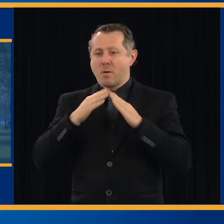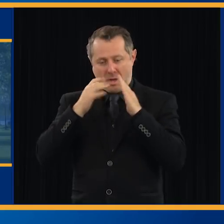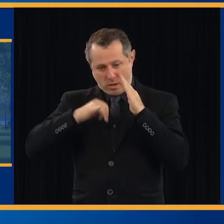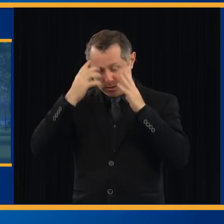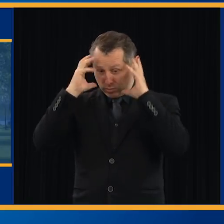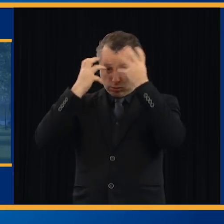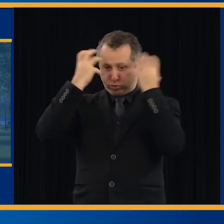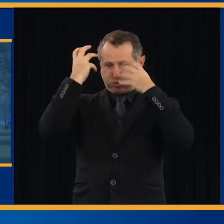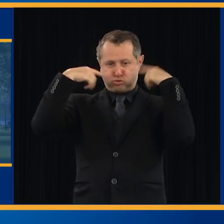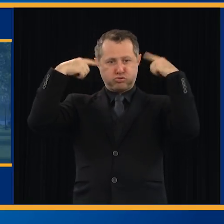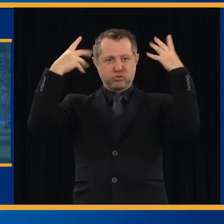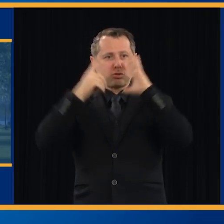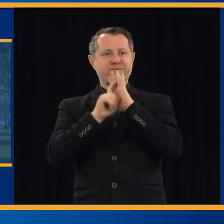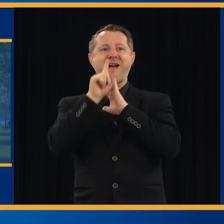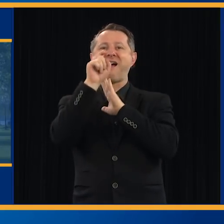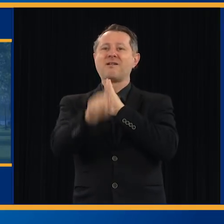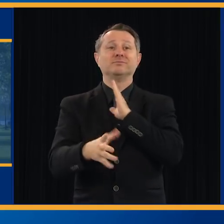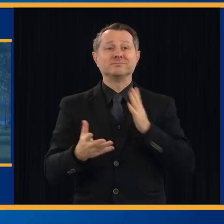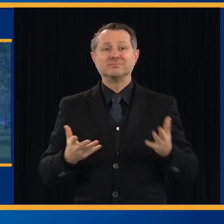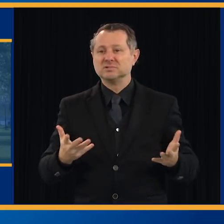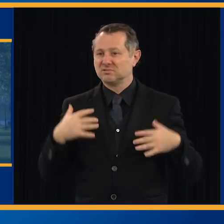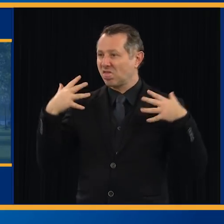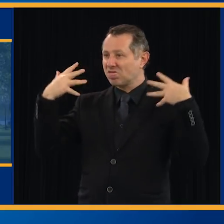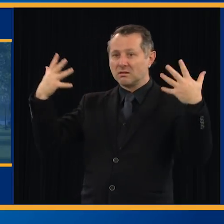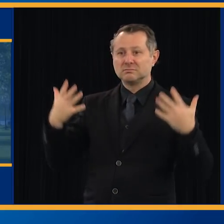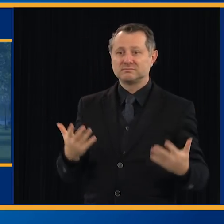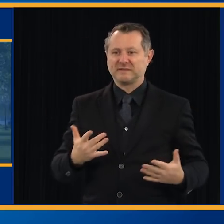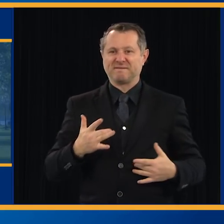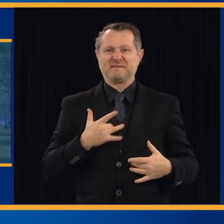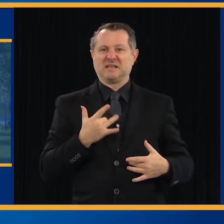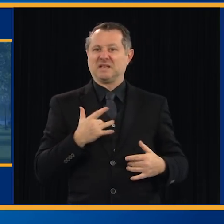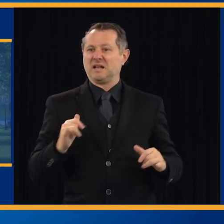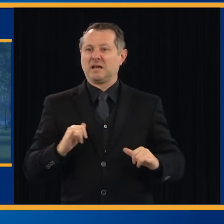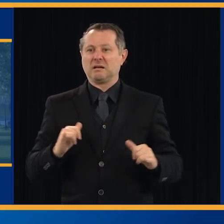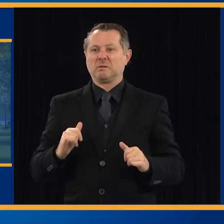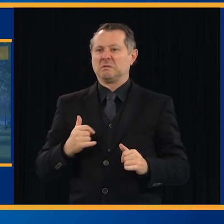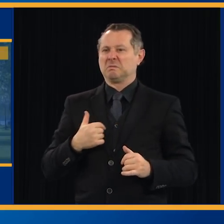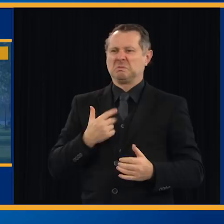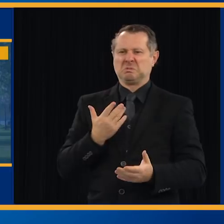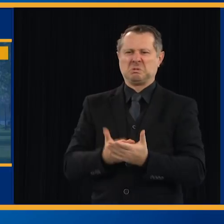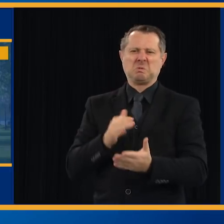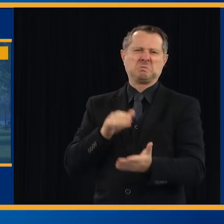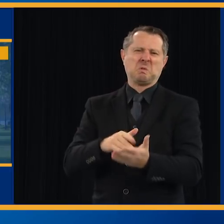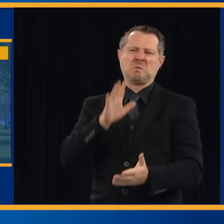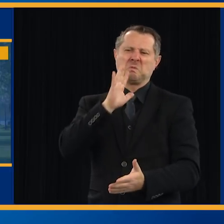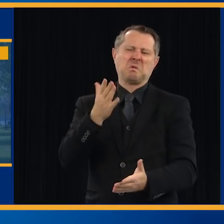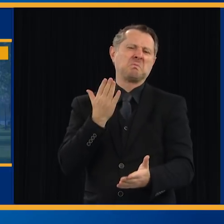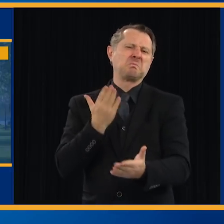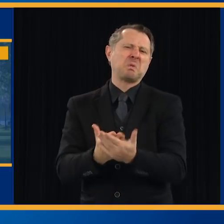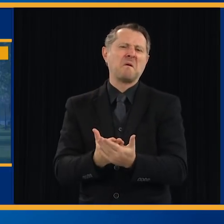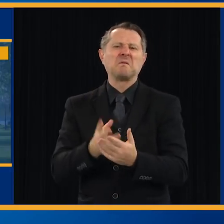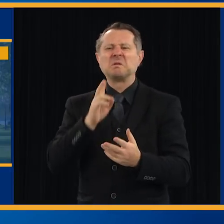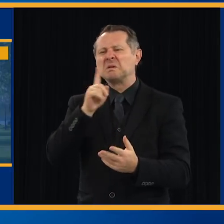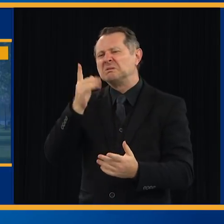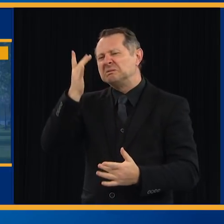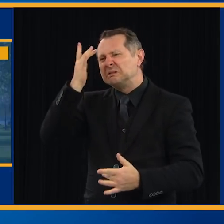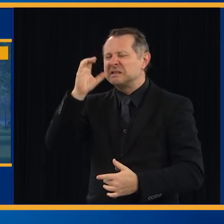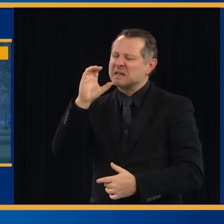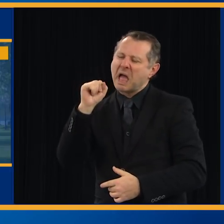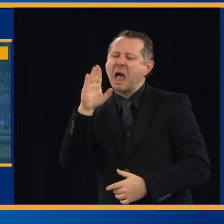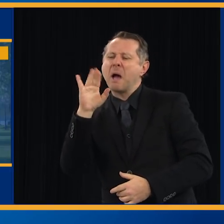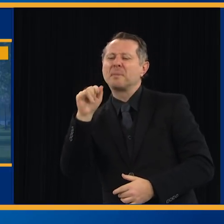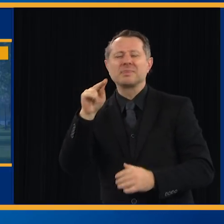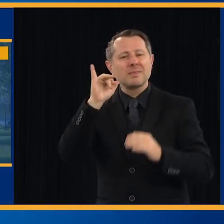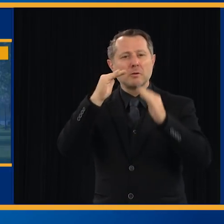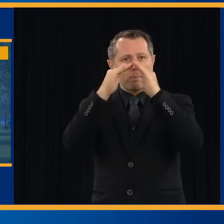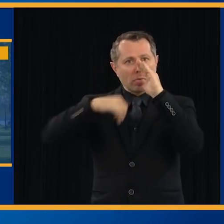worse. I believe that's going to be a documented disease when this is over, cabin fever. But we have to stay smart and we